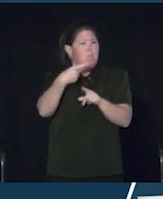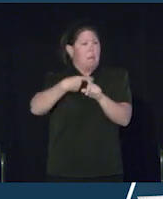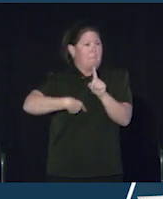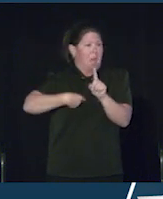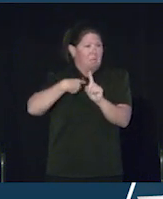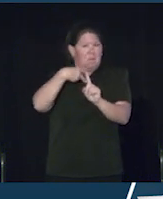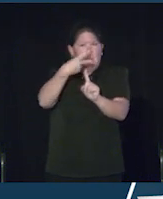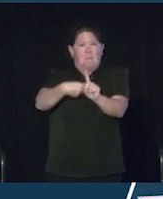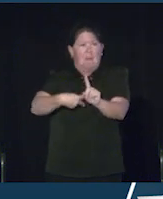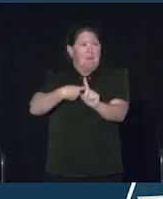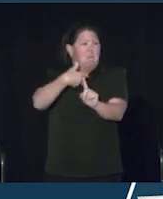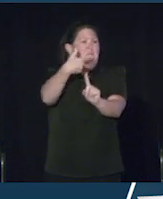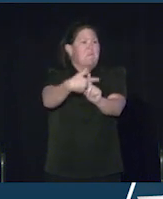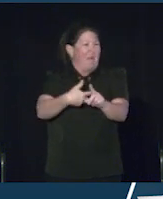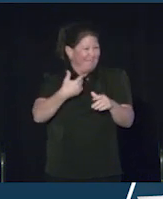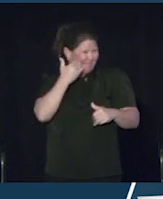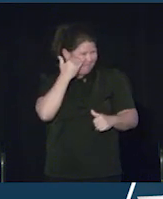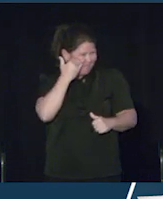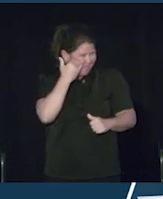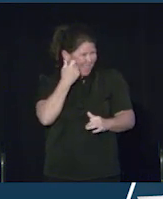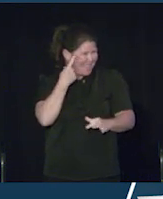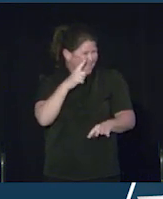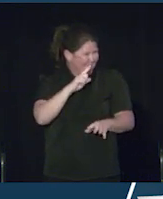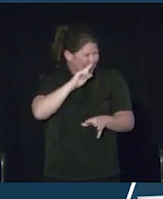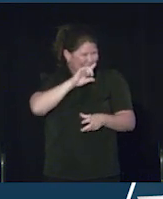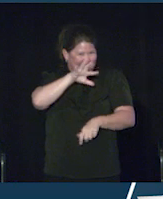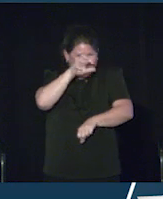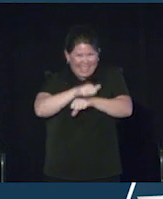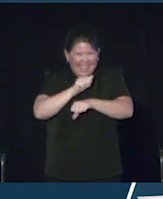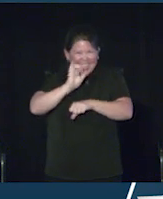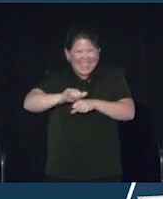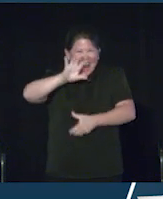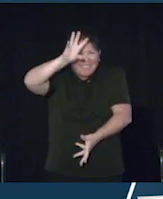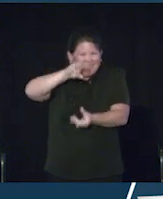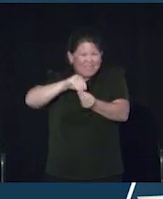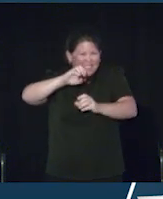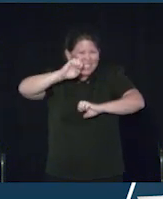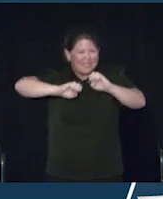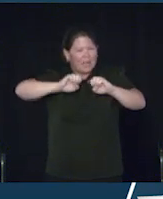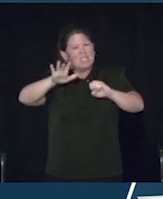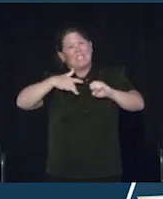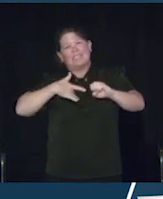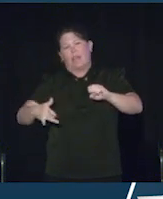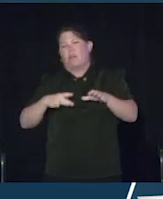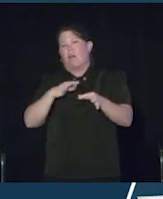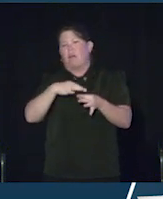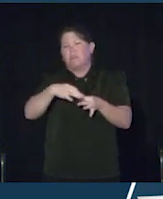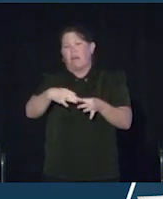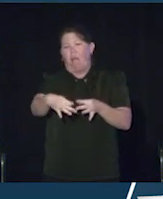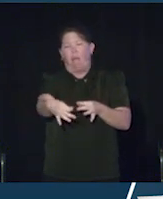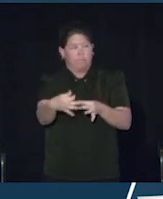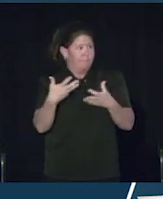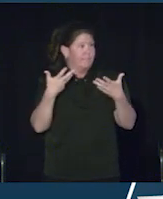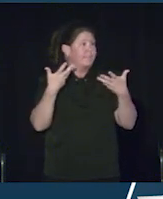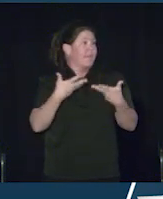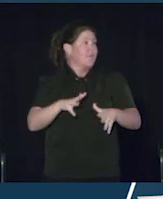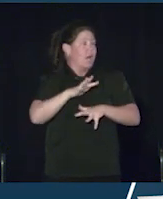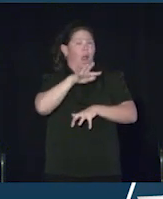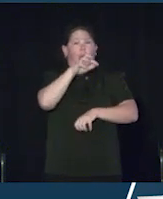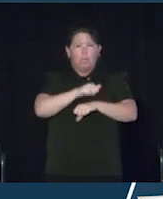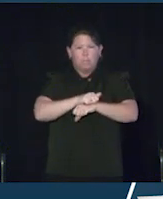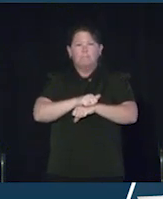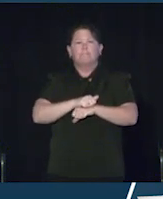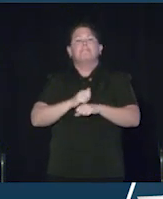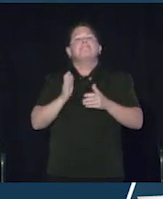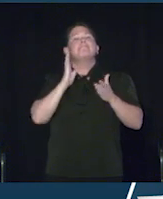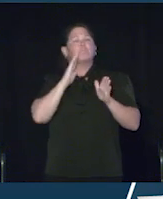even schedule a comprehensive evaluation. So once you schedule it, have the information, submit it, then we can complete an eligibility